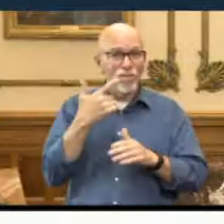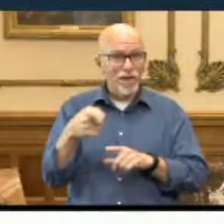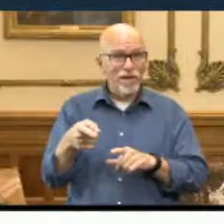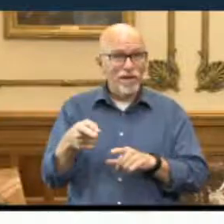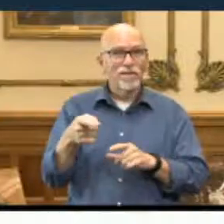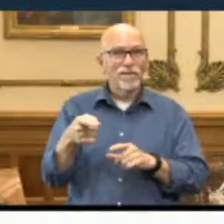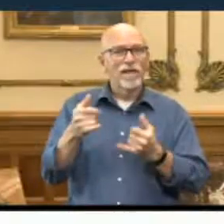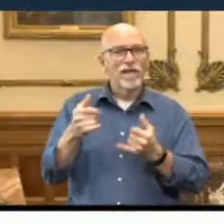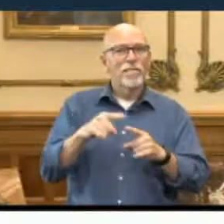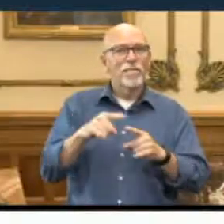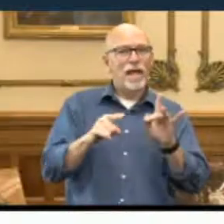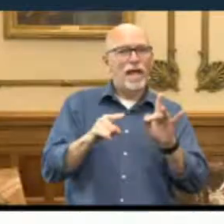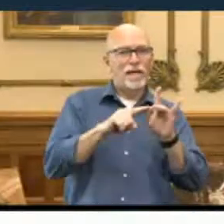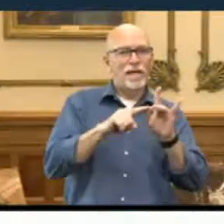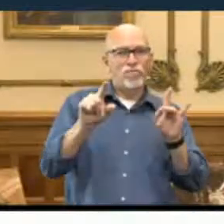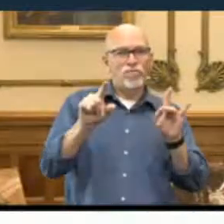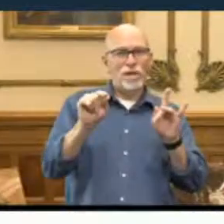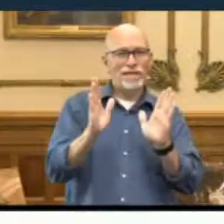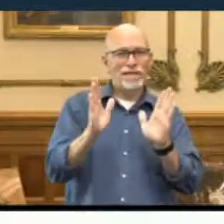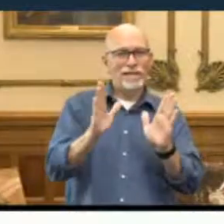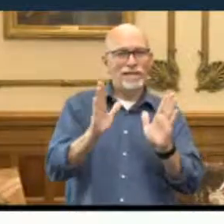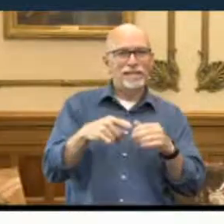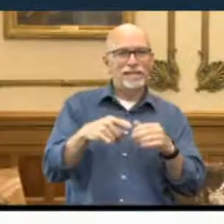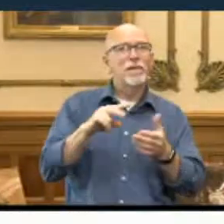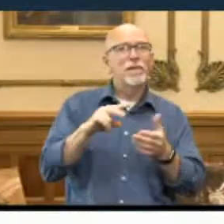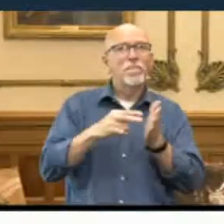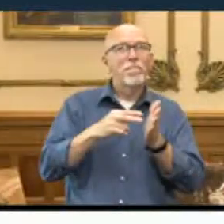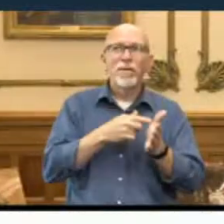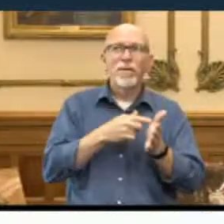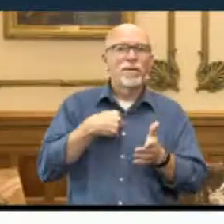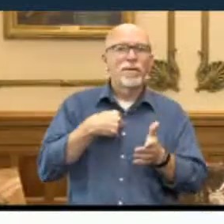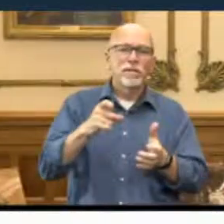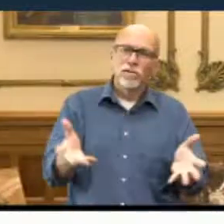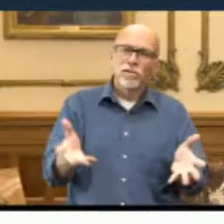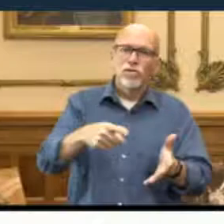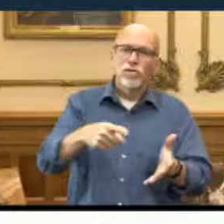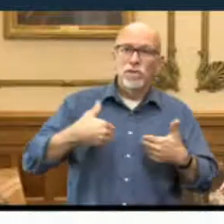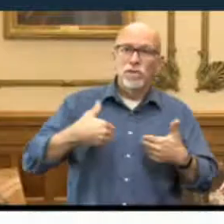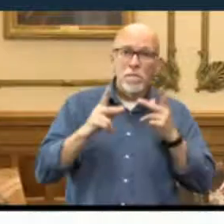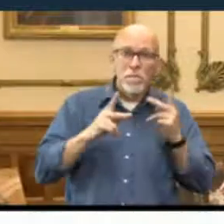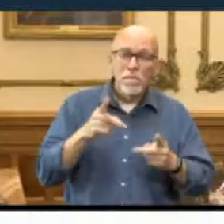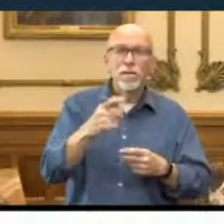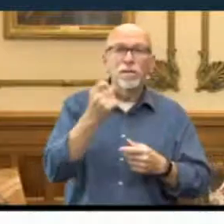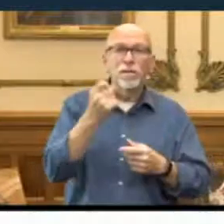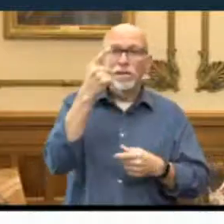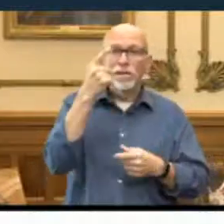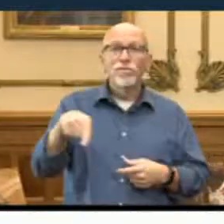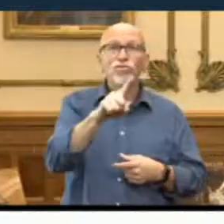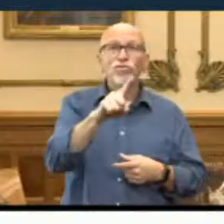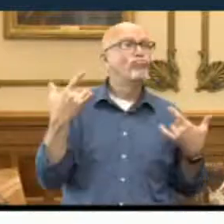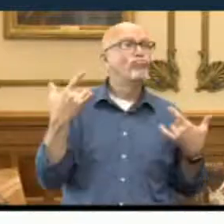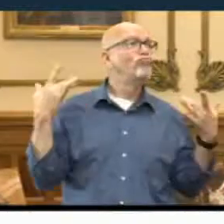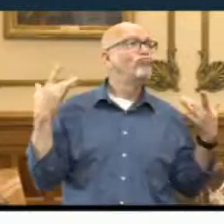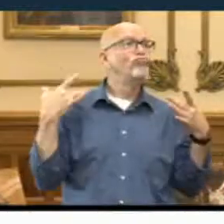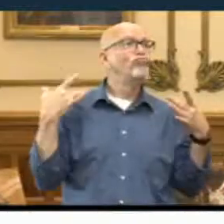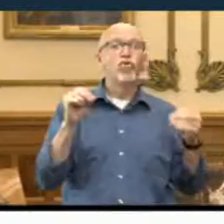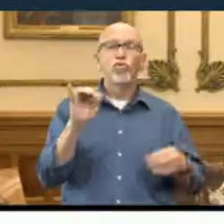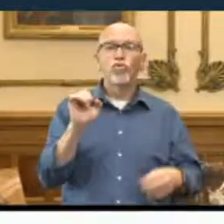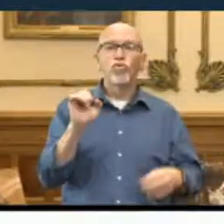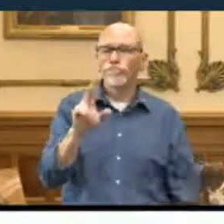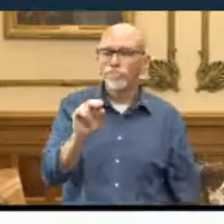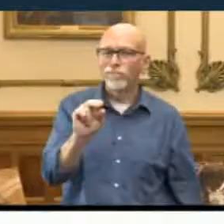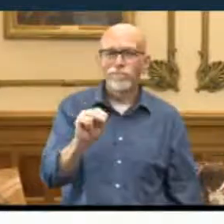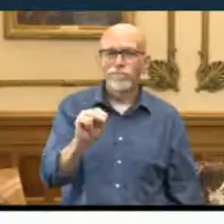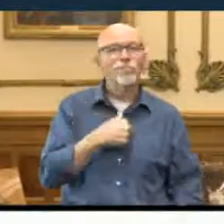in the 18 to 20-year-old age group. So we need our younger Hoosiers to understand that they are not without risk. We've done some